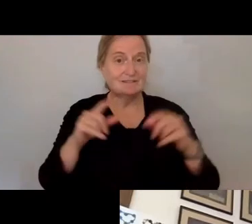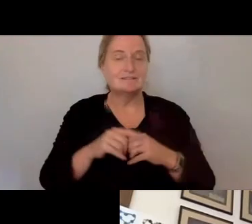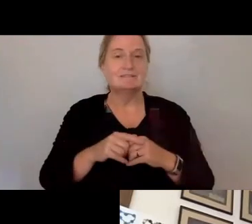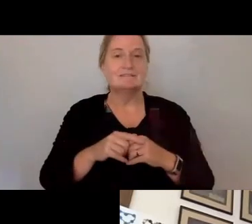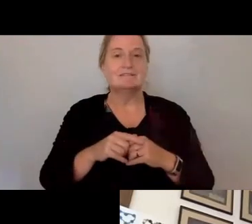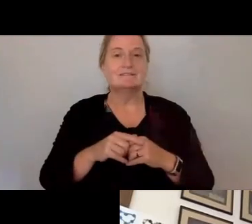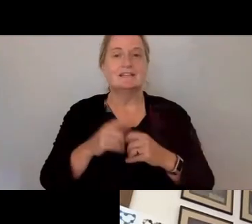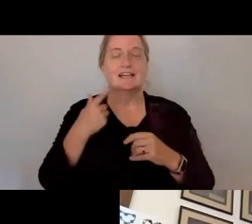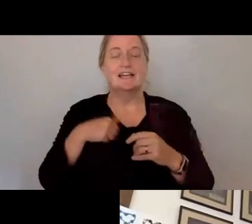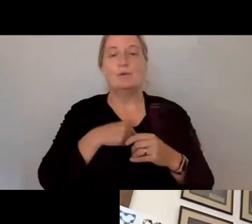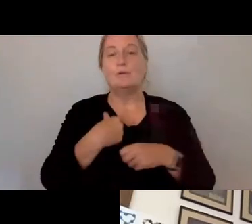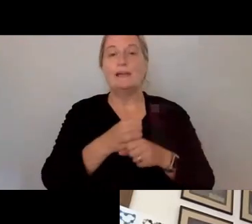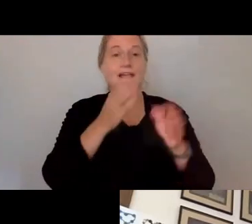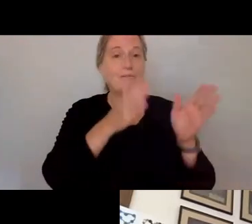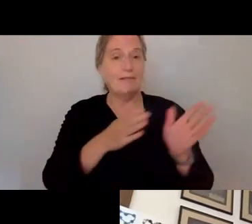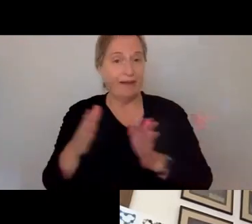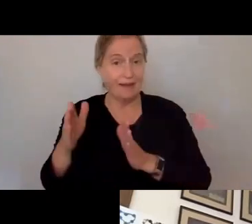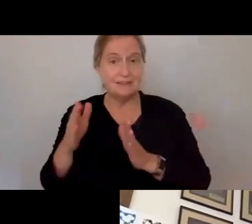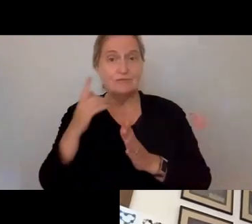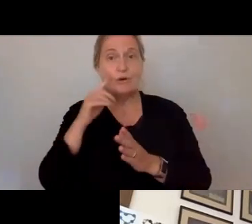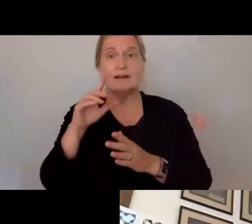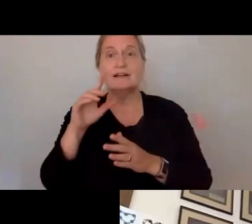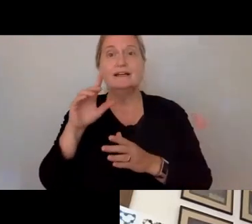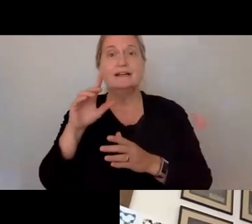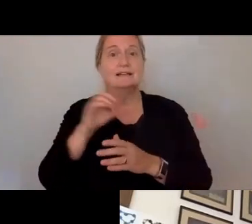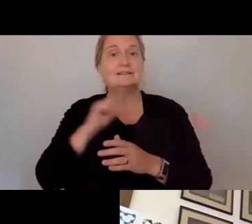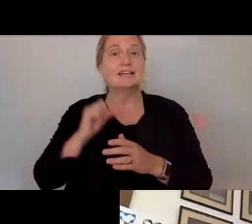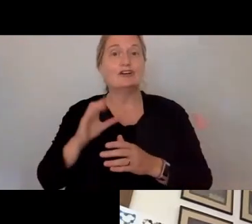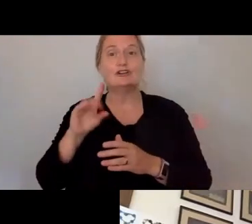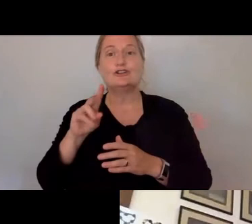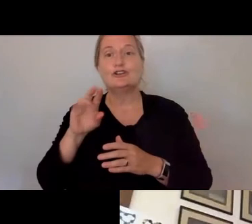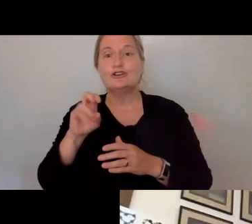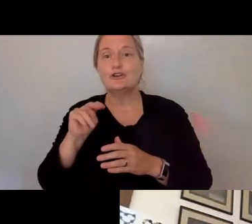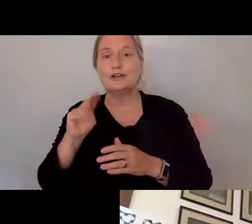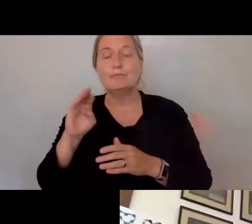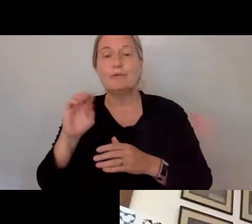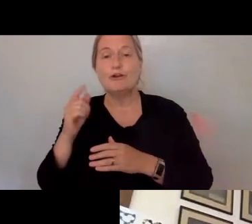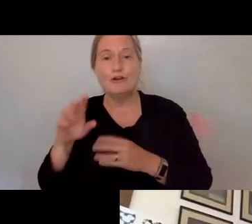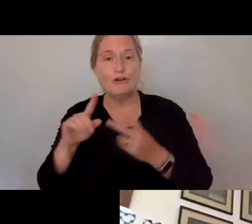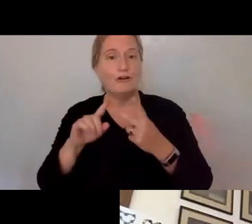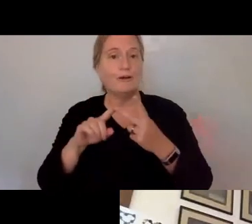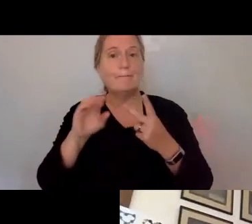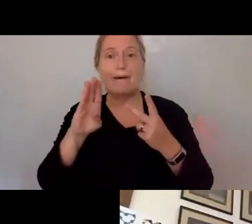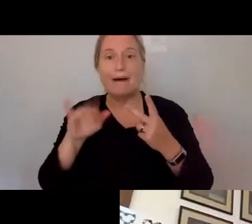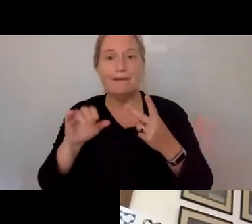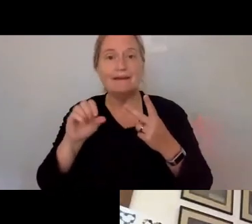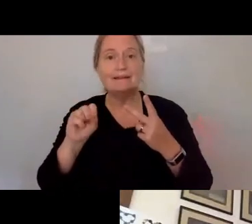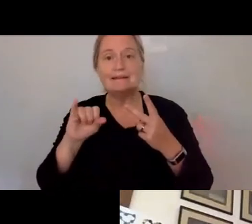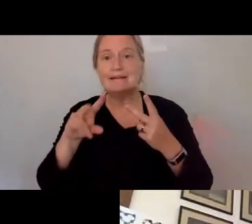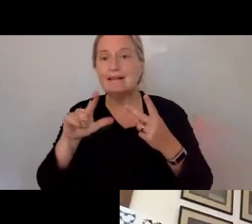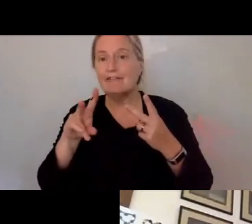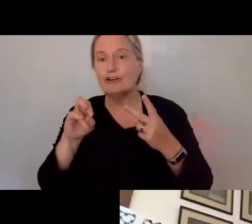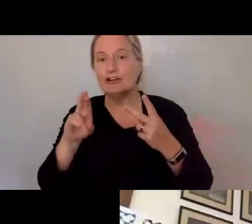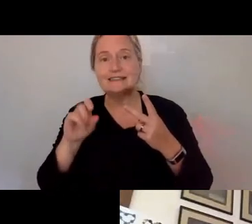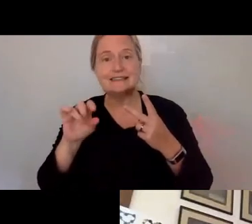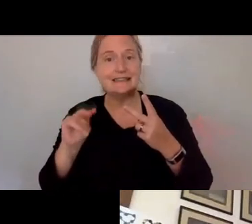Durenberger, your friend Bobby Silverstein, was going to come to Minnesota and help us sort through the management side of this. And based upon that work